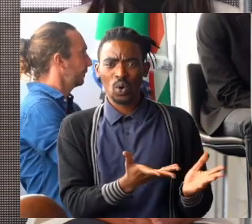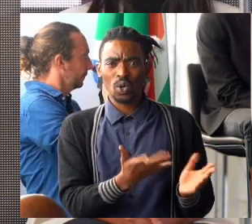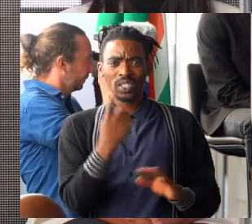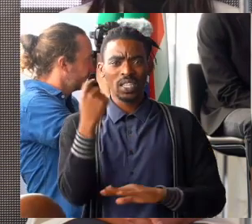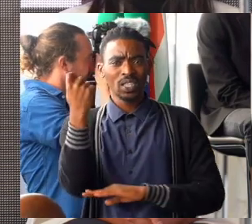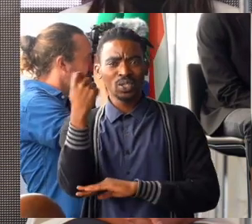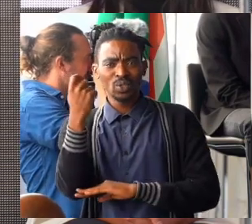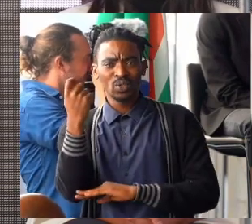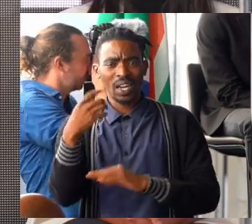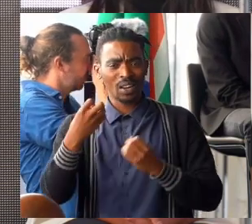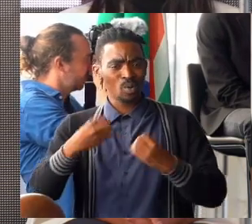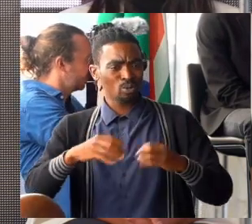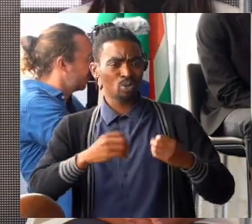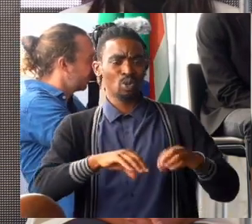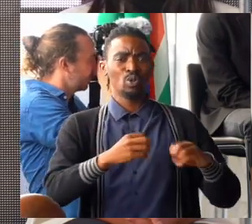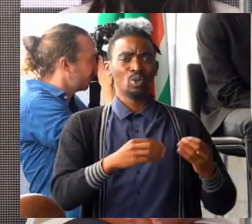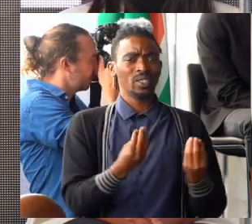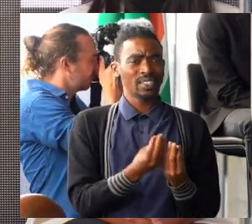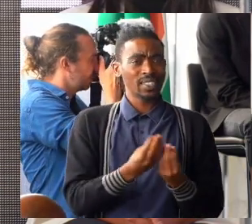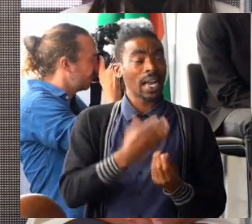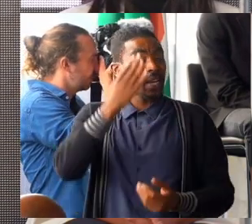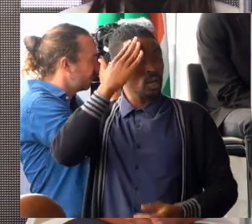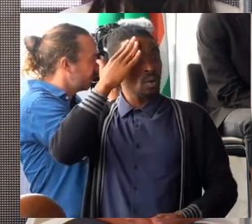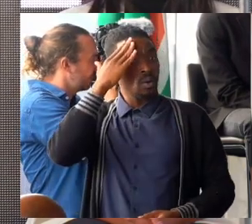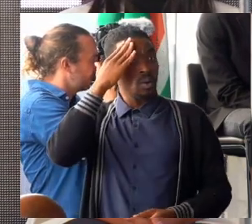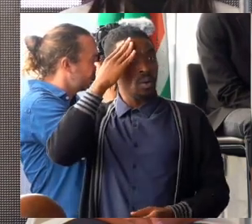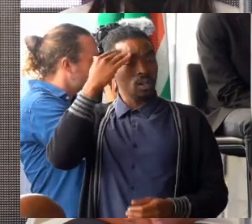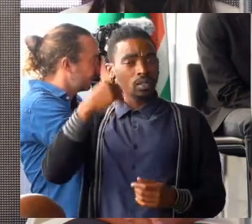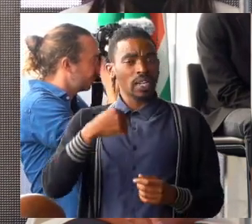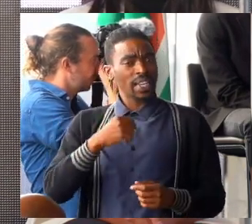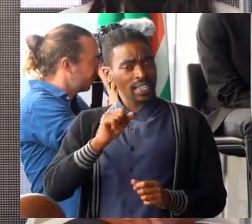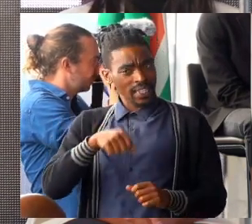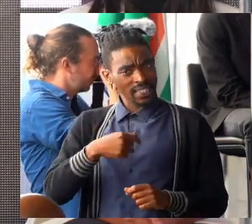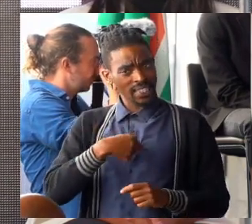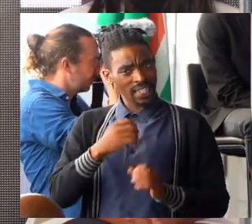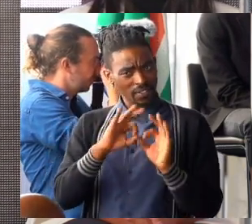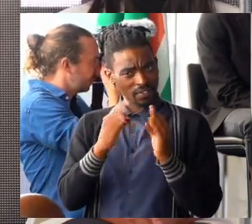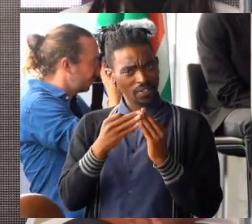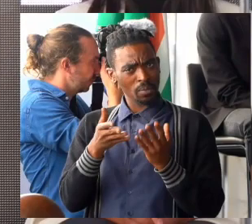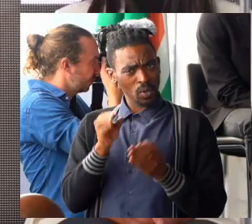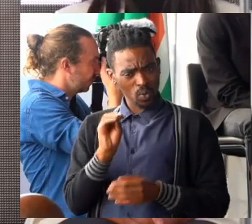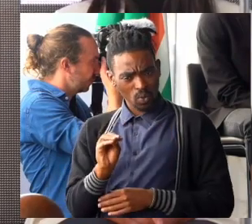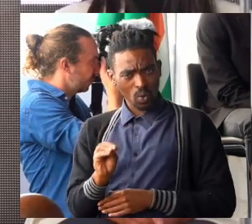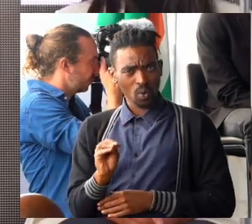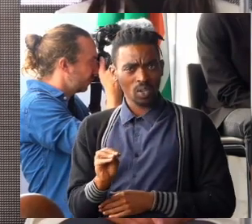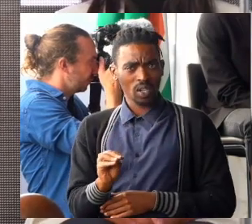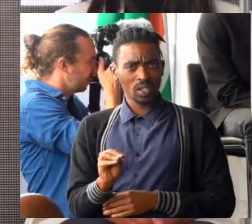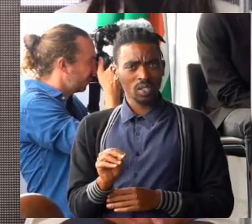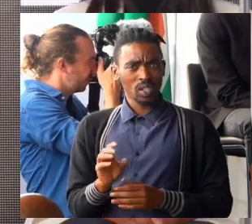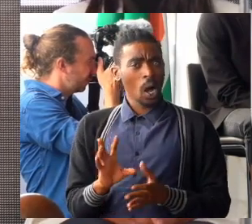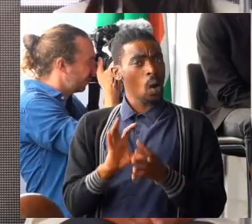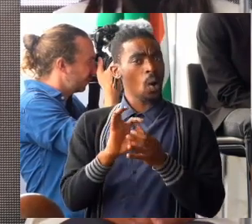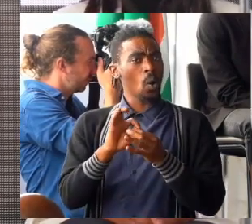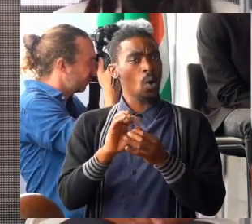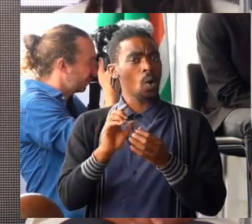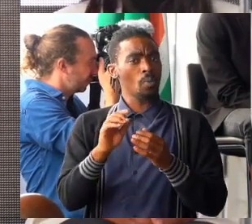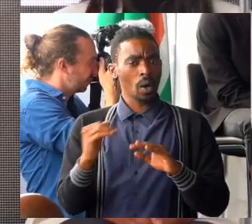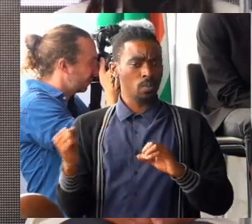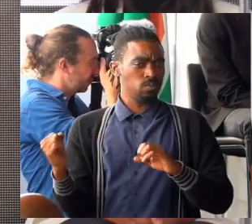their livelihoods. I know. I come from one such family. People's homes are being swept away by